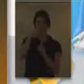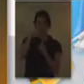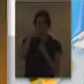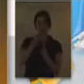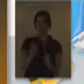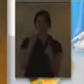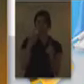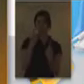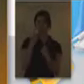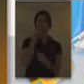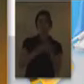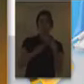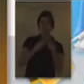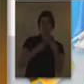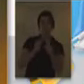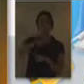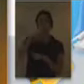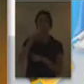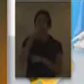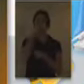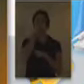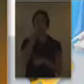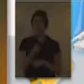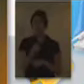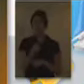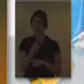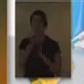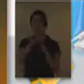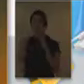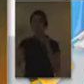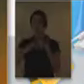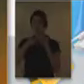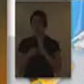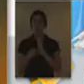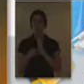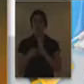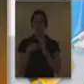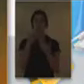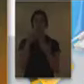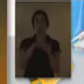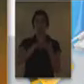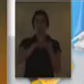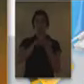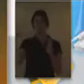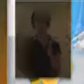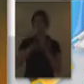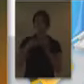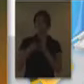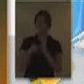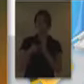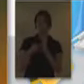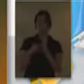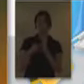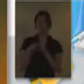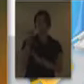the design and also in the validation. And it also was of great use